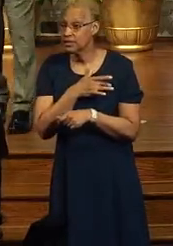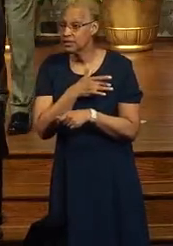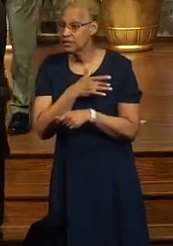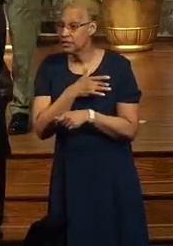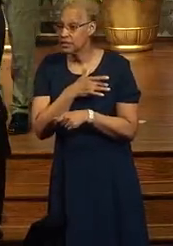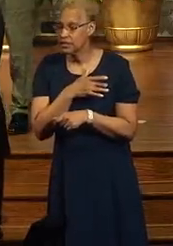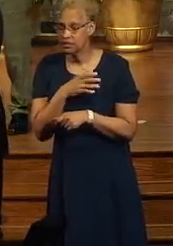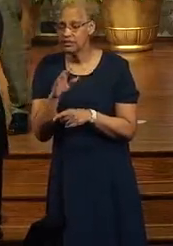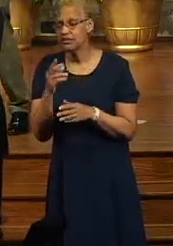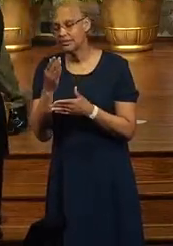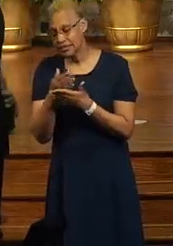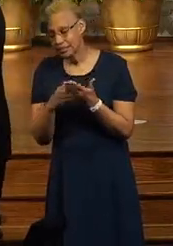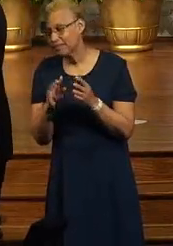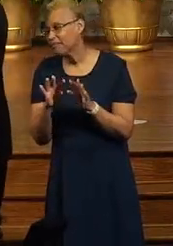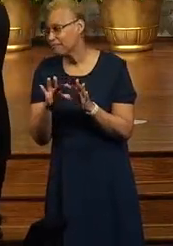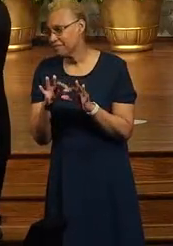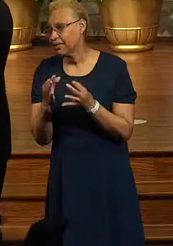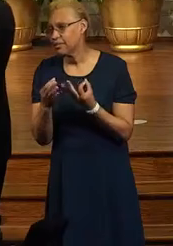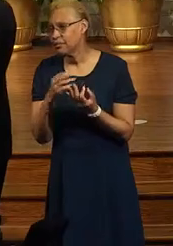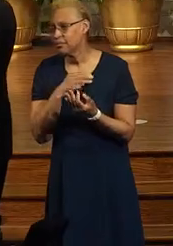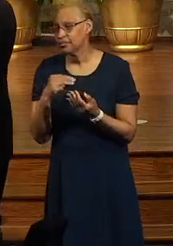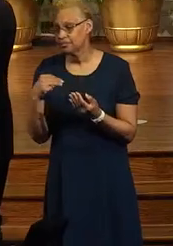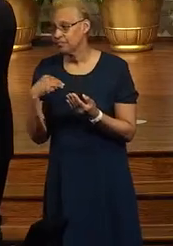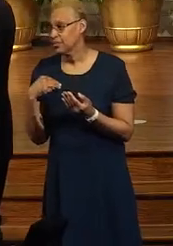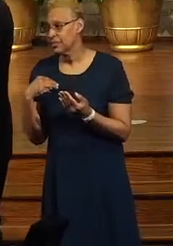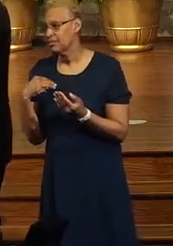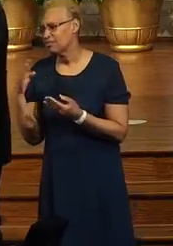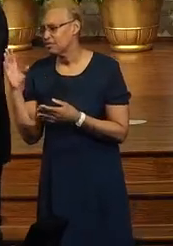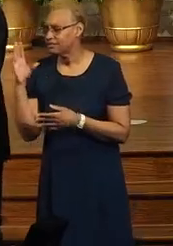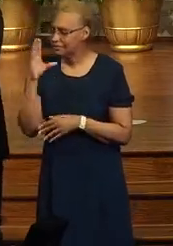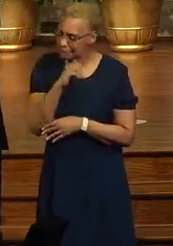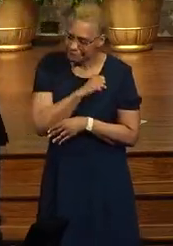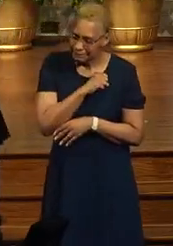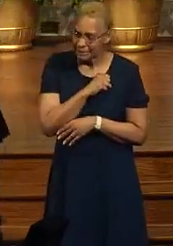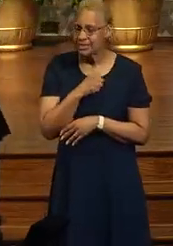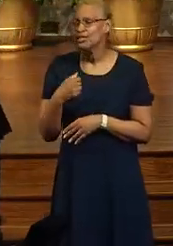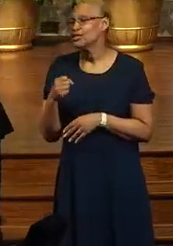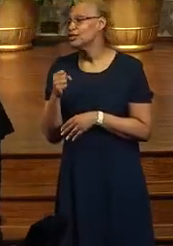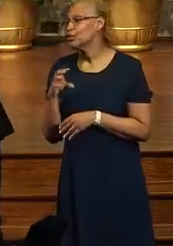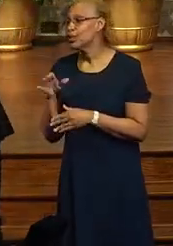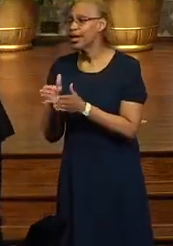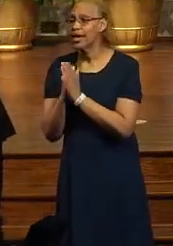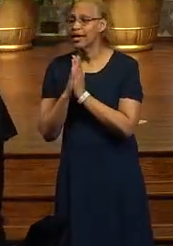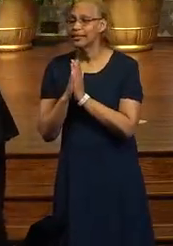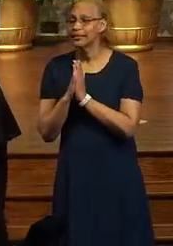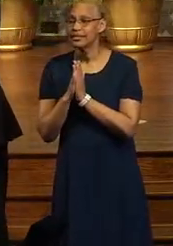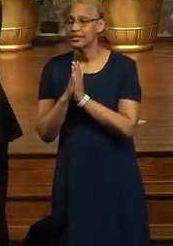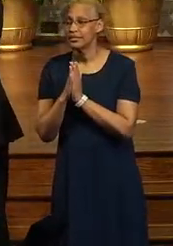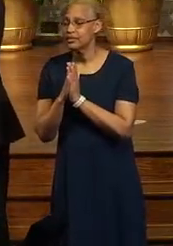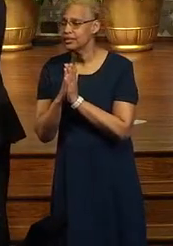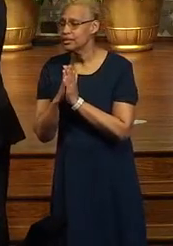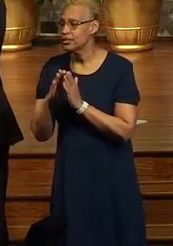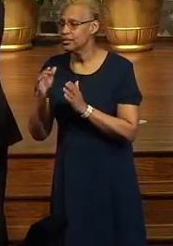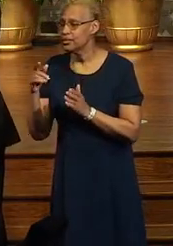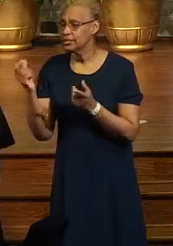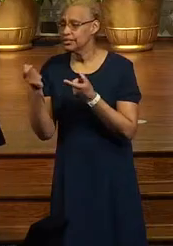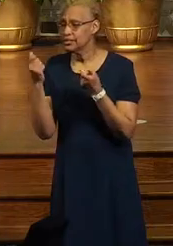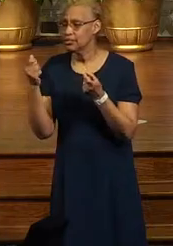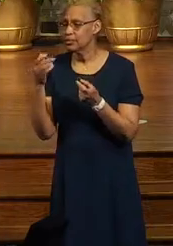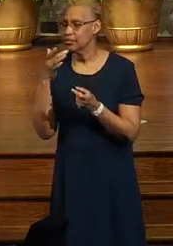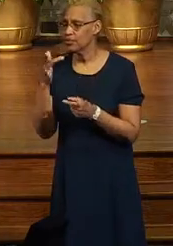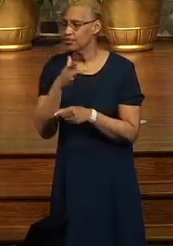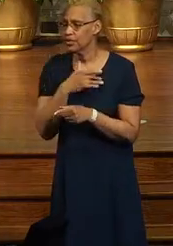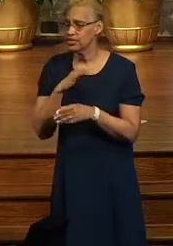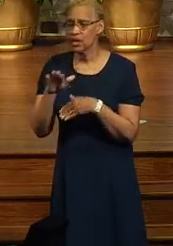that we missed, and I know you don't want to end this service today, so we're going to ask you to stand. Family, those of you celebrating